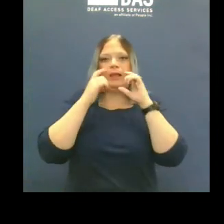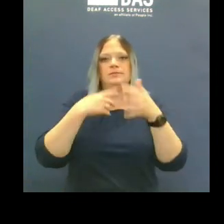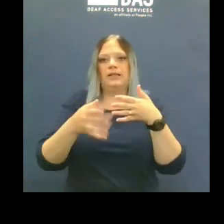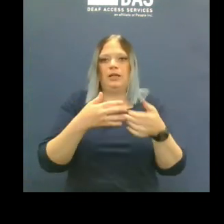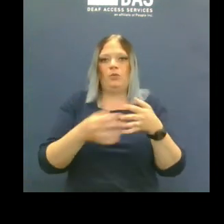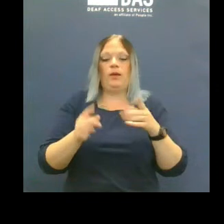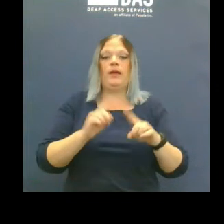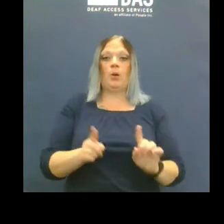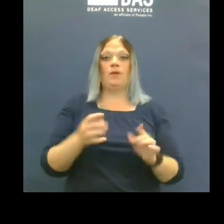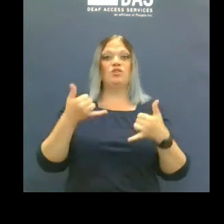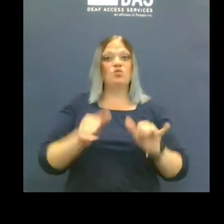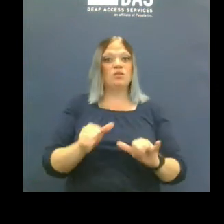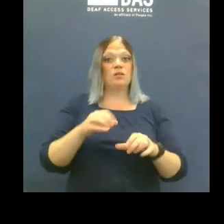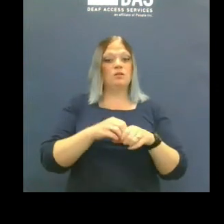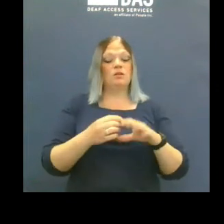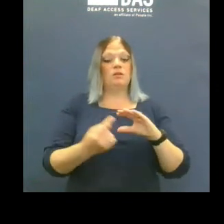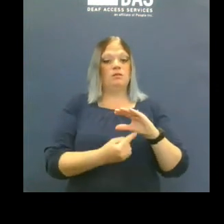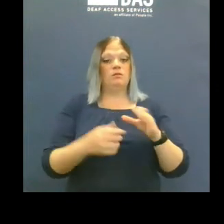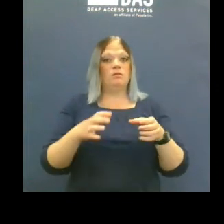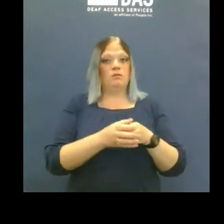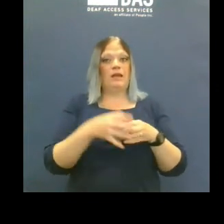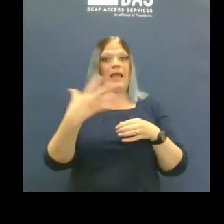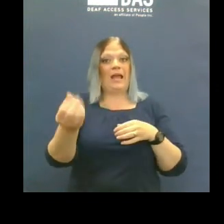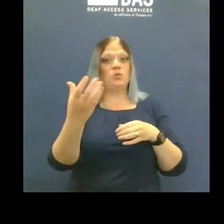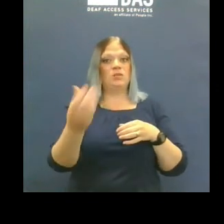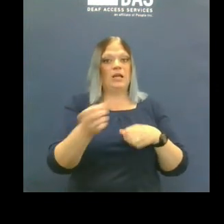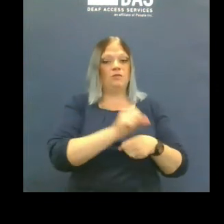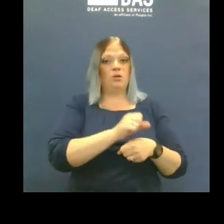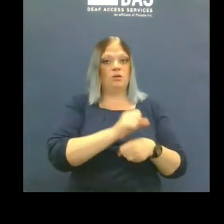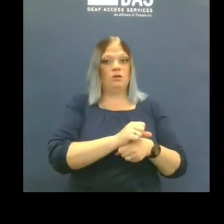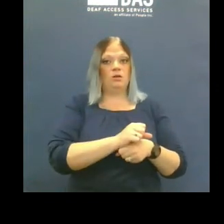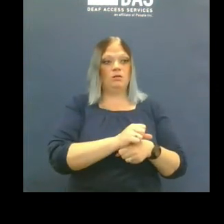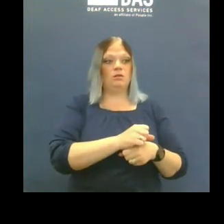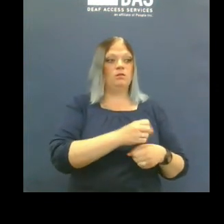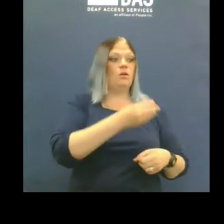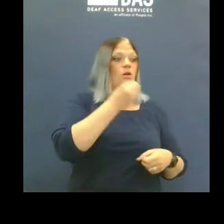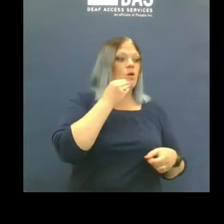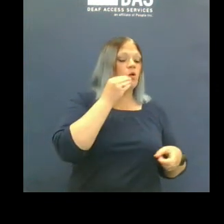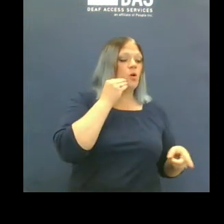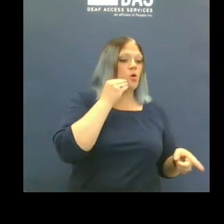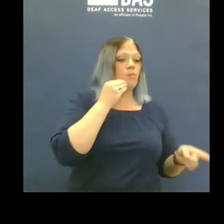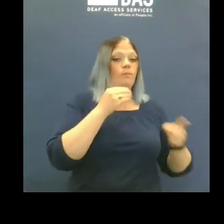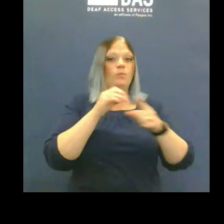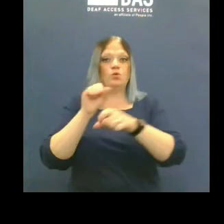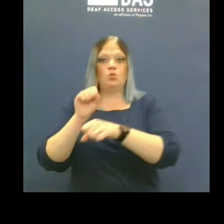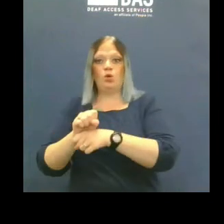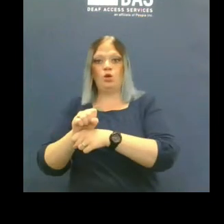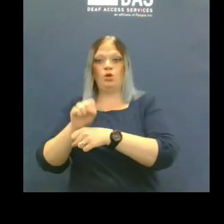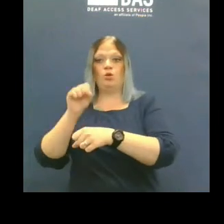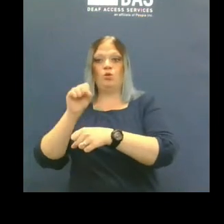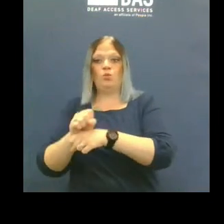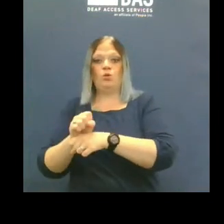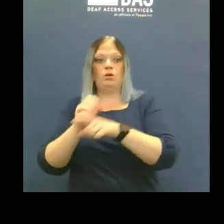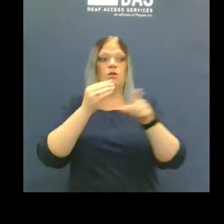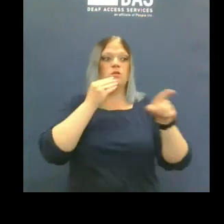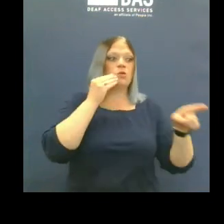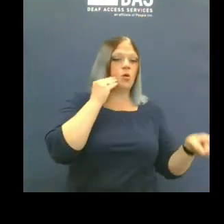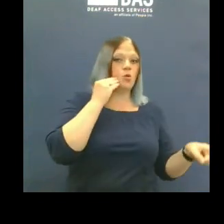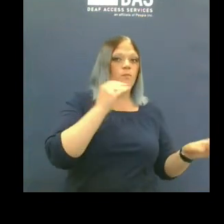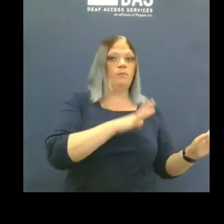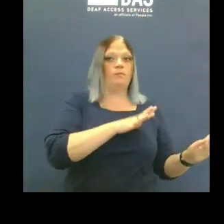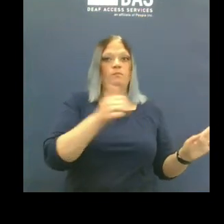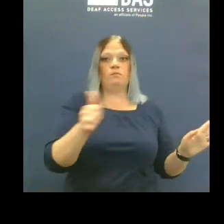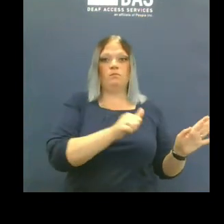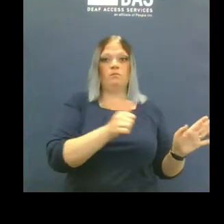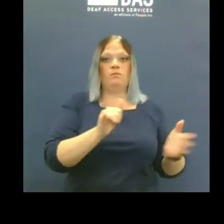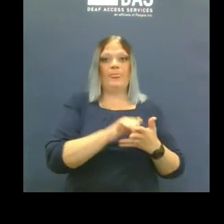you are still in quarantine when you are outside of work. So that means you go from home to your work, go from home to work to